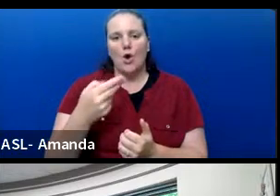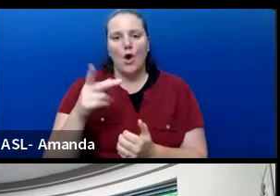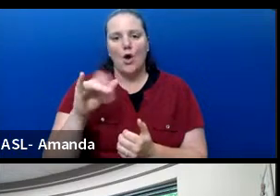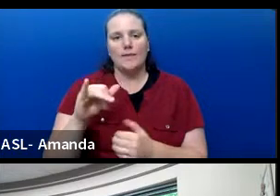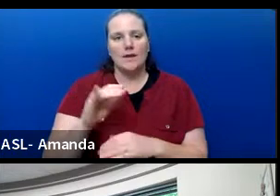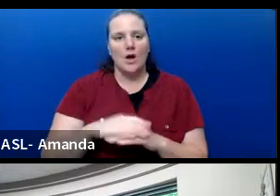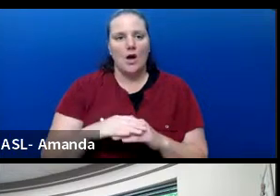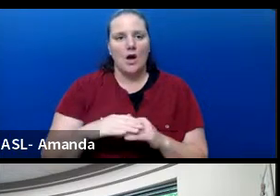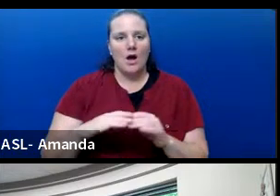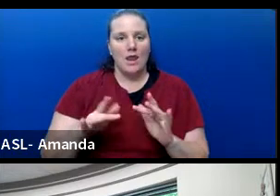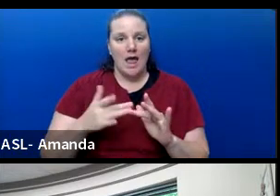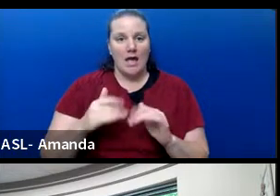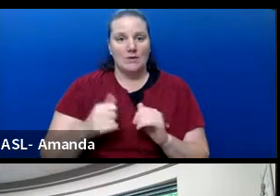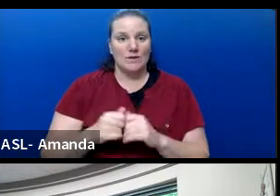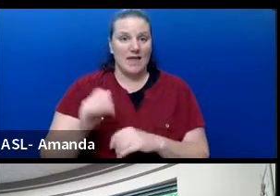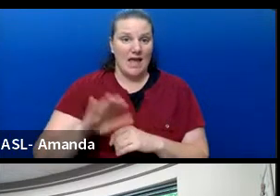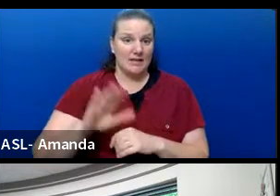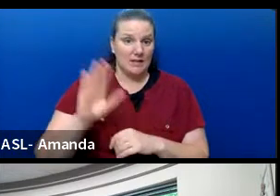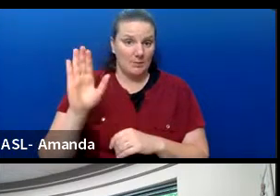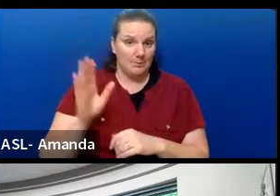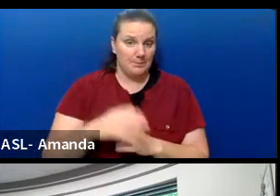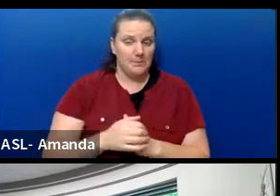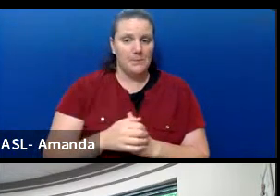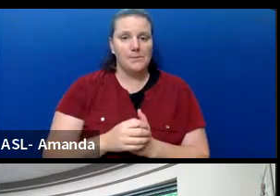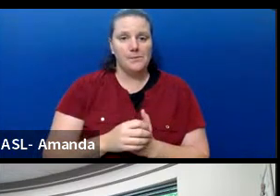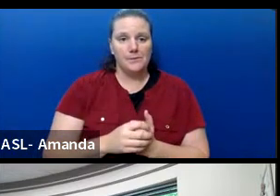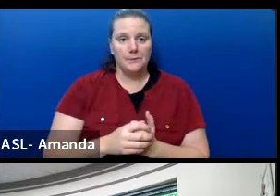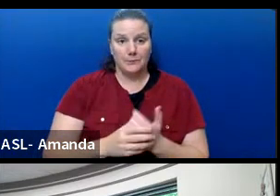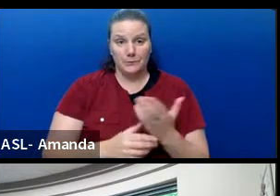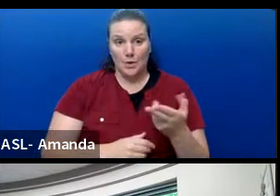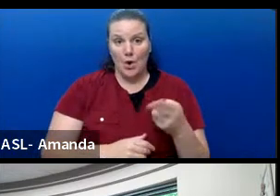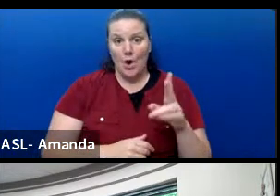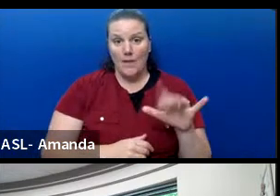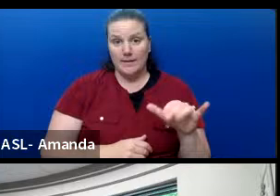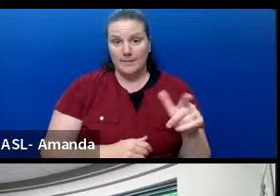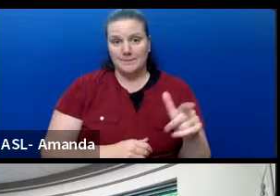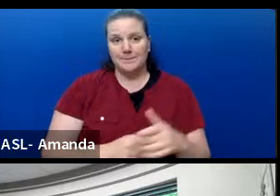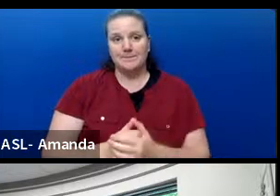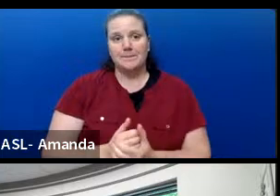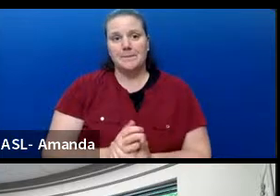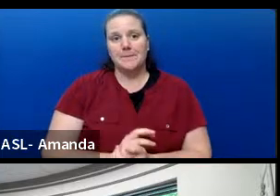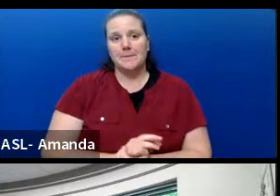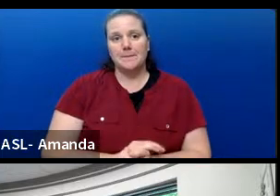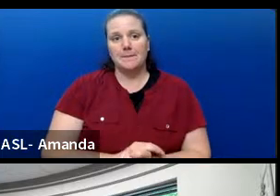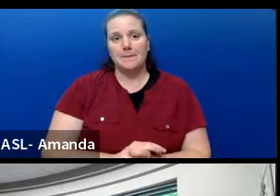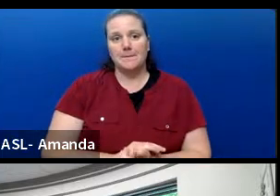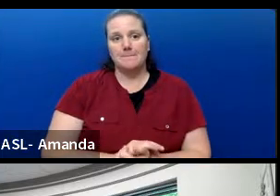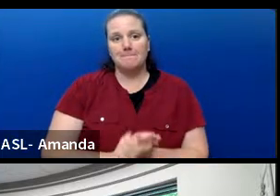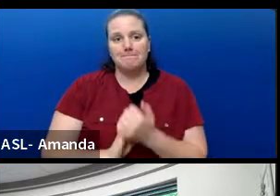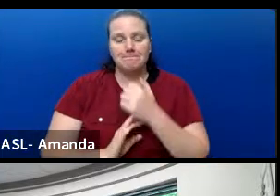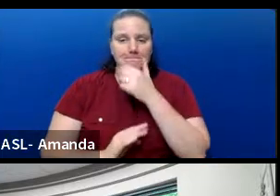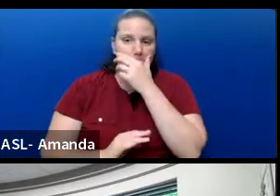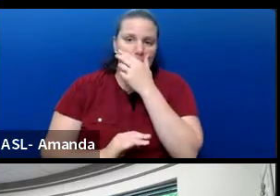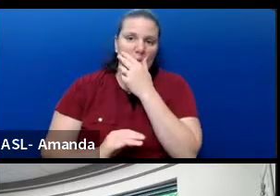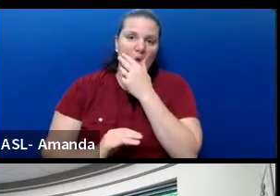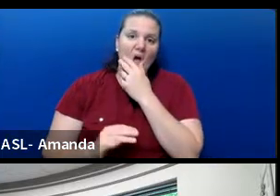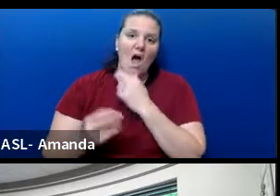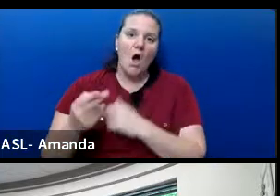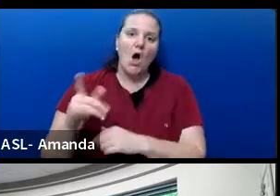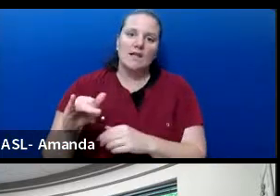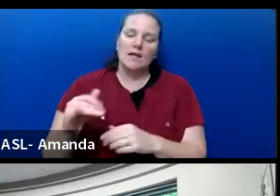with hand raised. Great. Holly? Yeah, I just wanted to share an